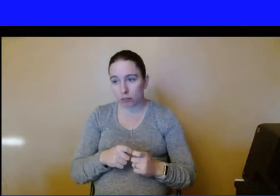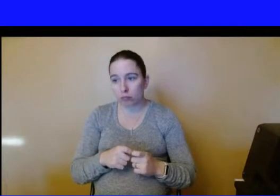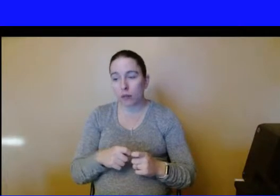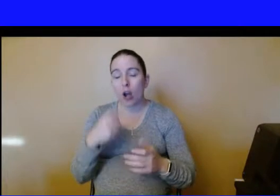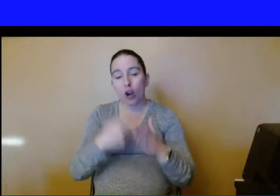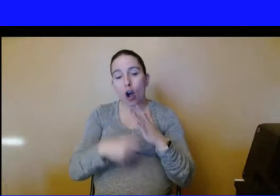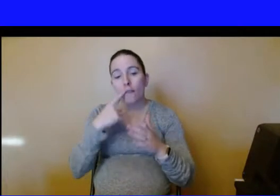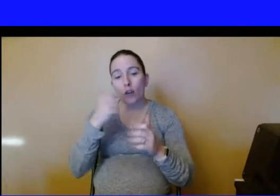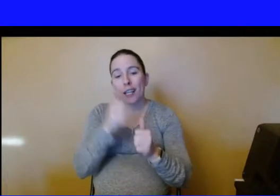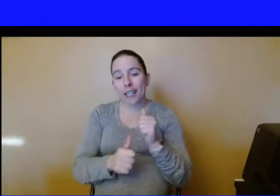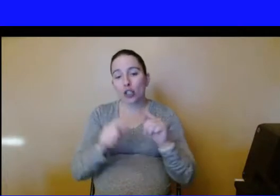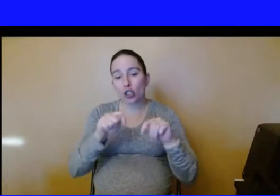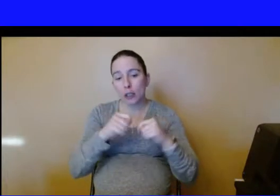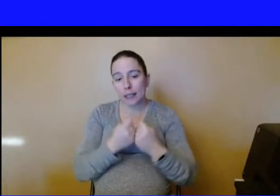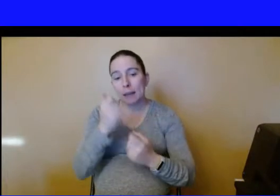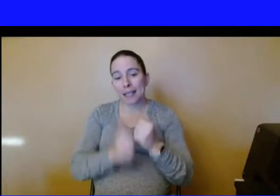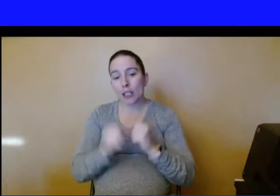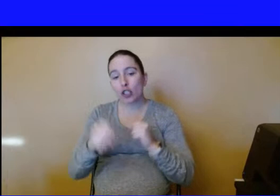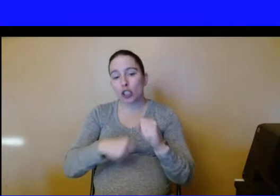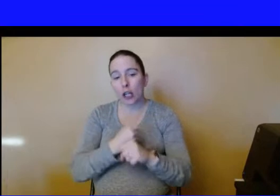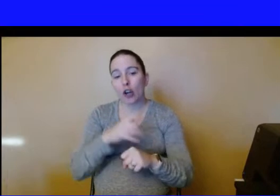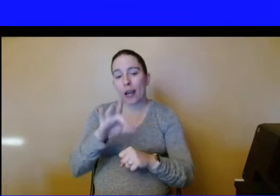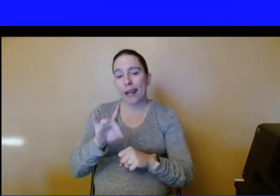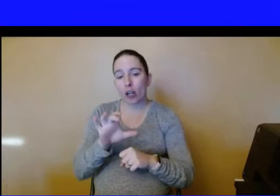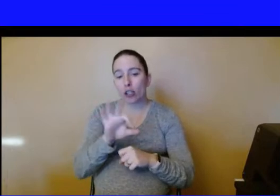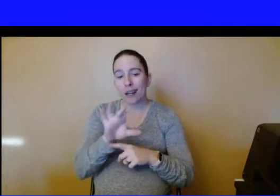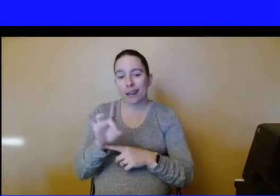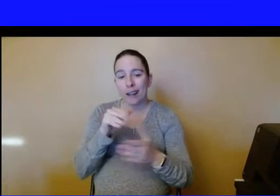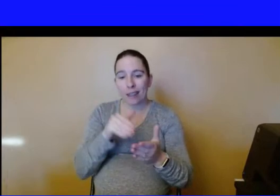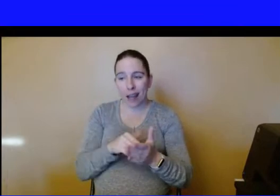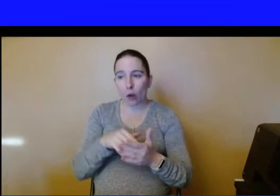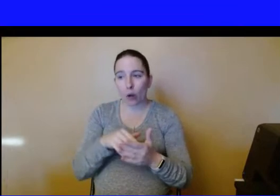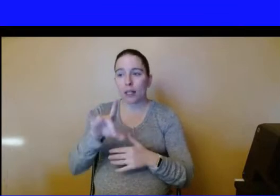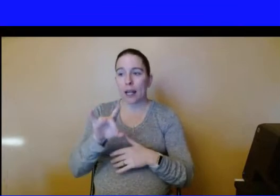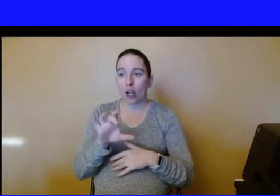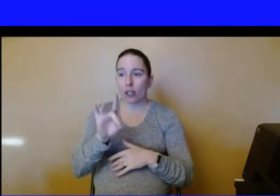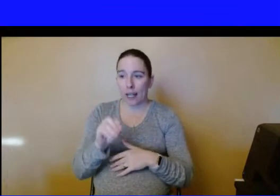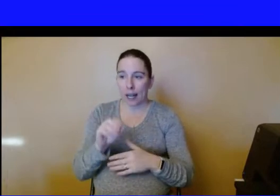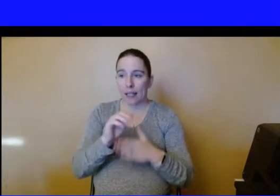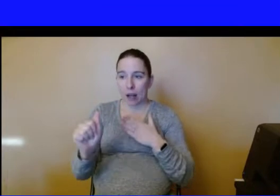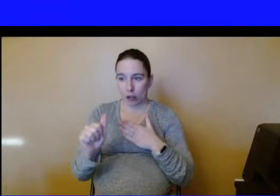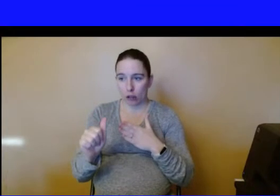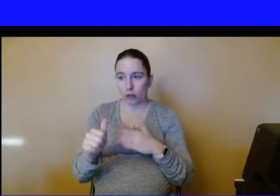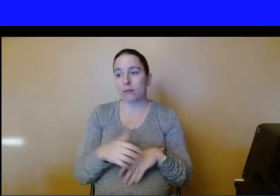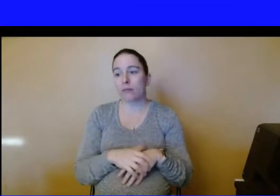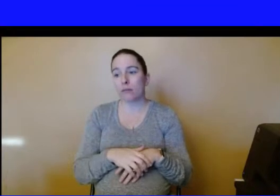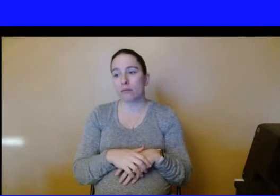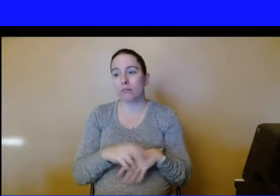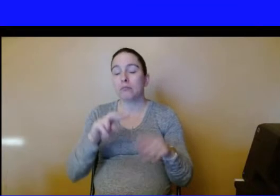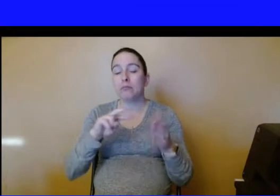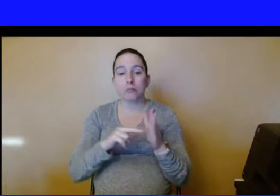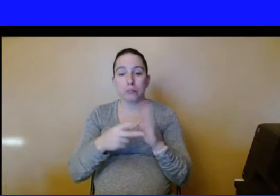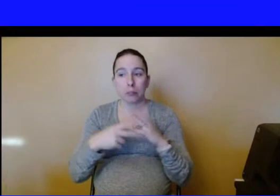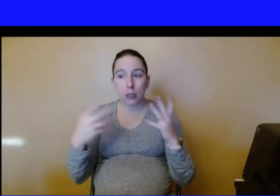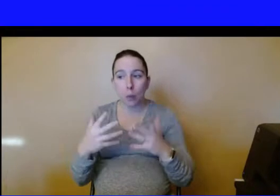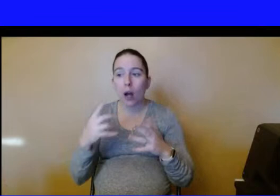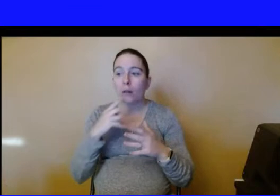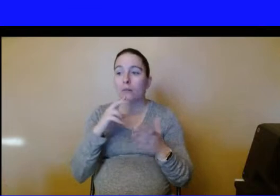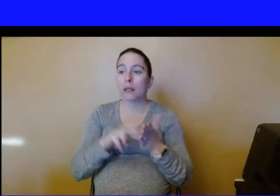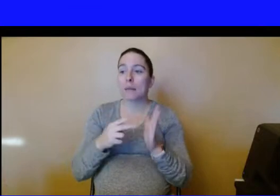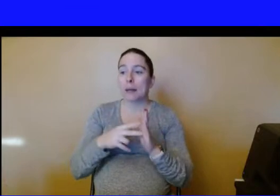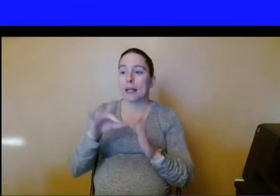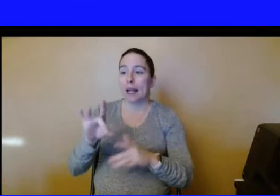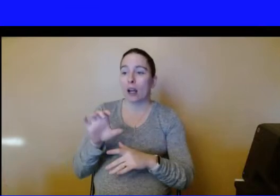73% of the cost is dedicated to salaries for the multidisciplinary care team. Each team consists of 1.0